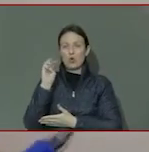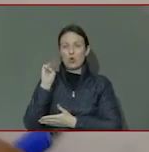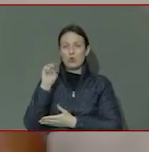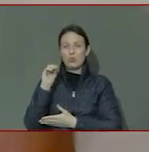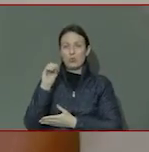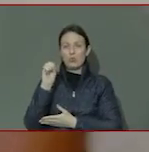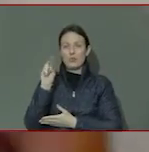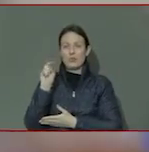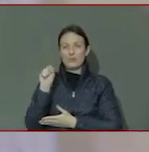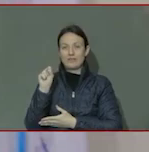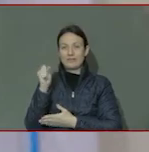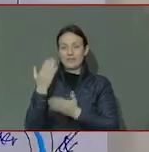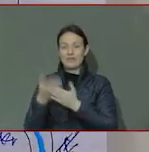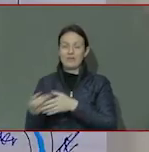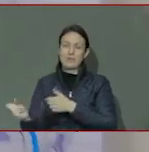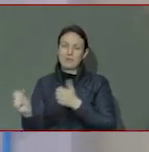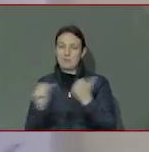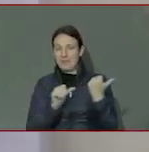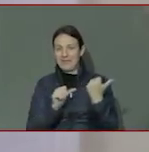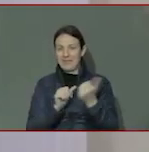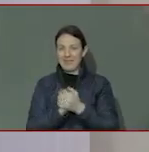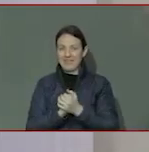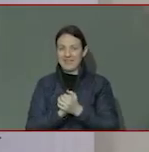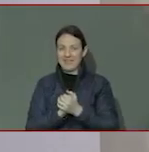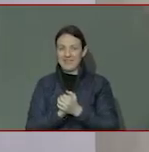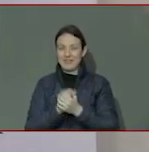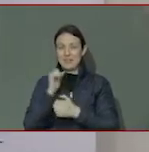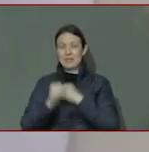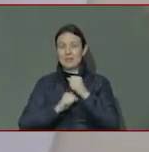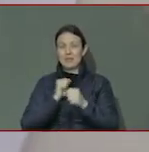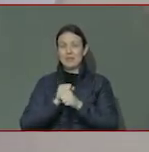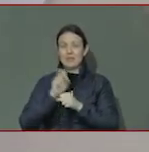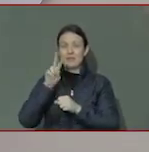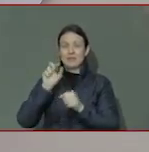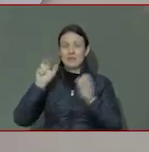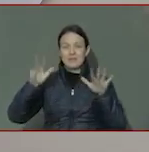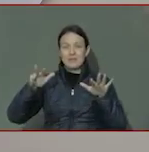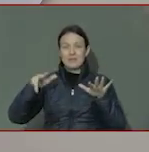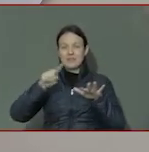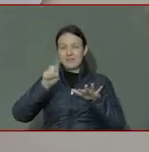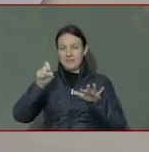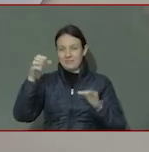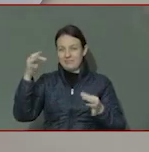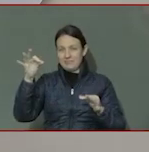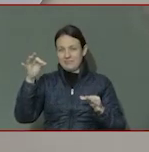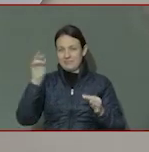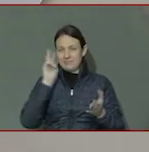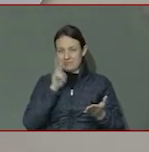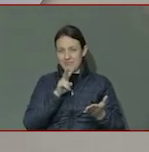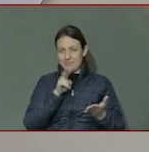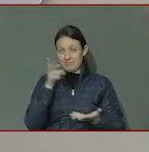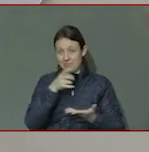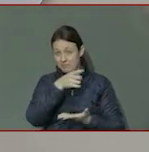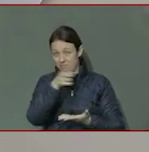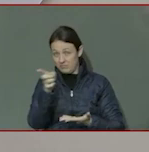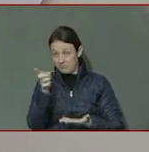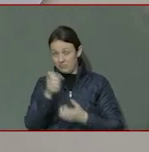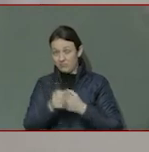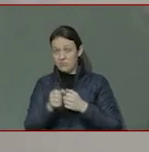Now let's apply this knowledge to what we had in the year 2019. Let's say you were matric in the